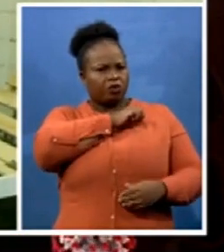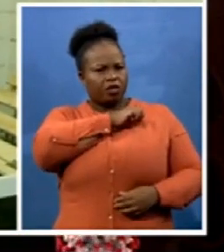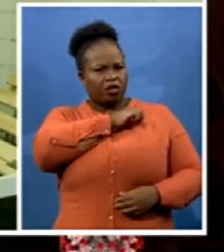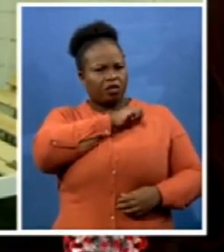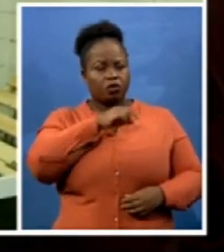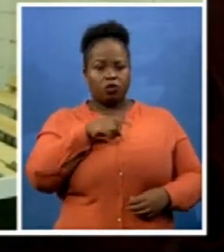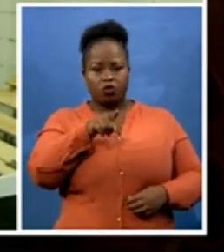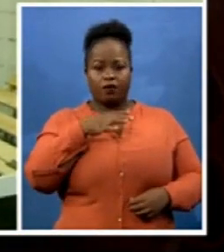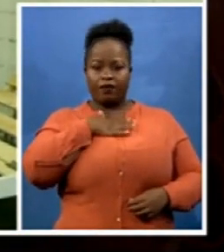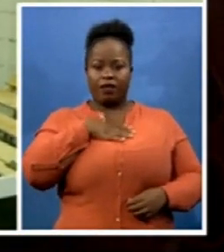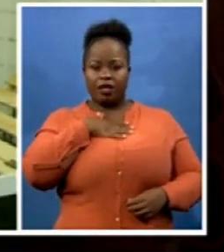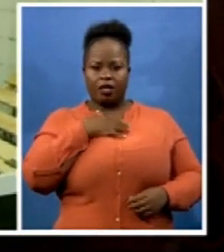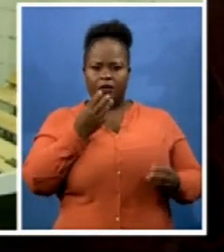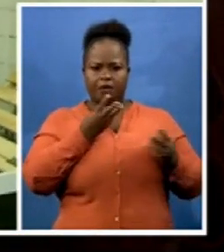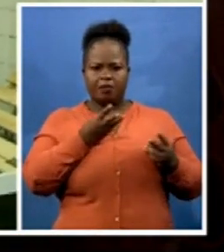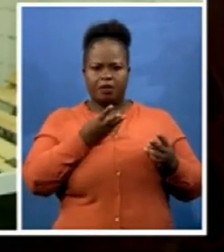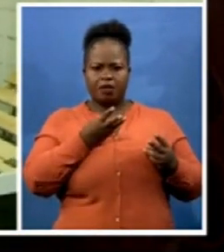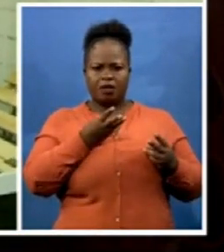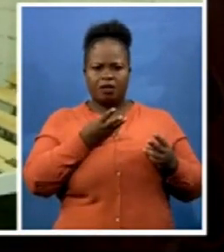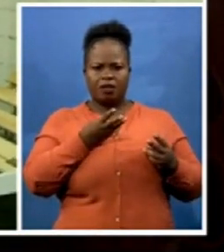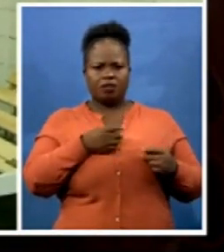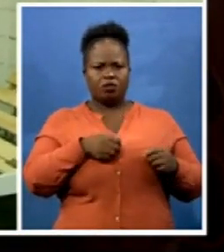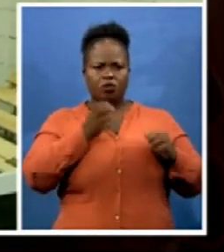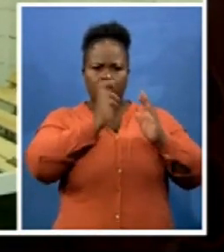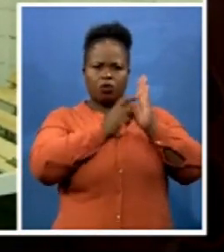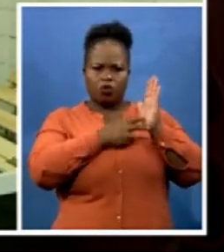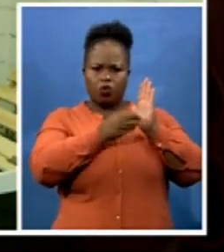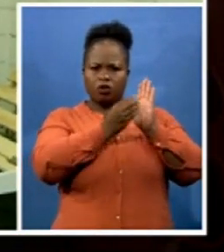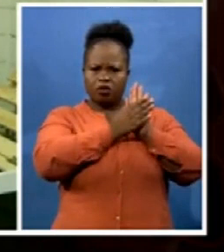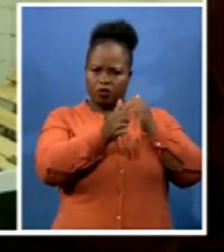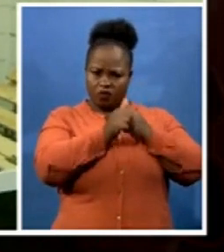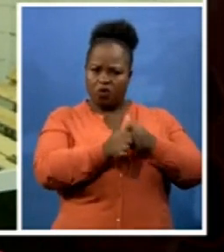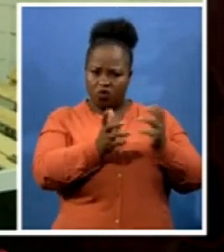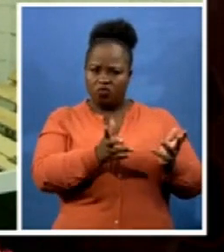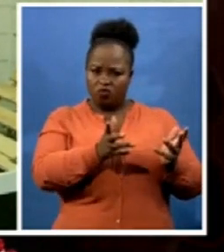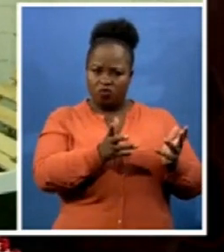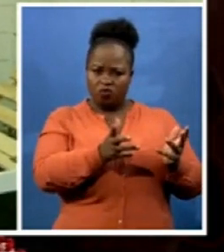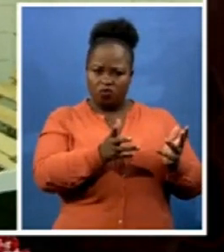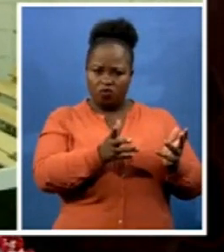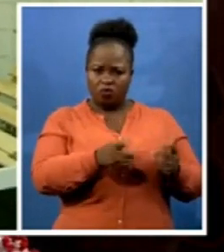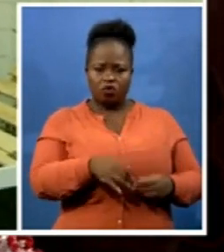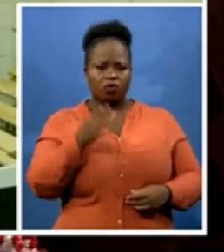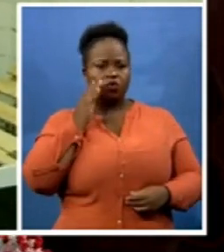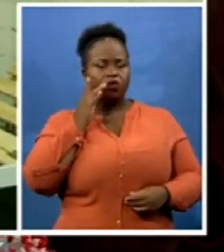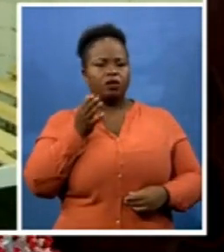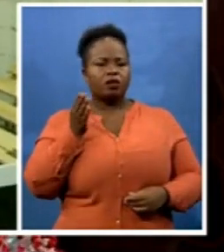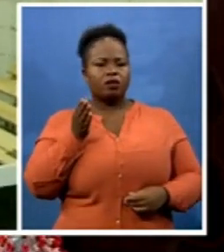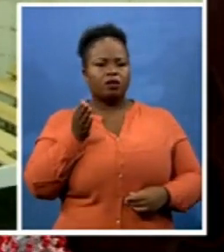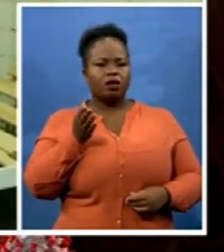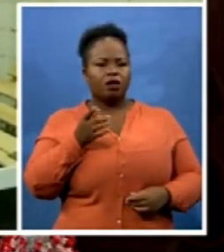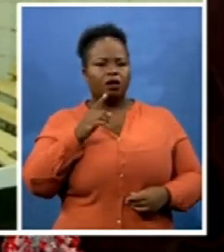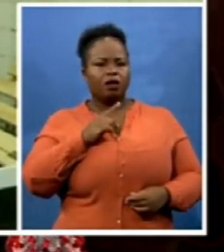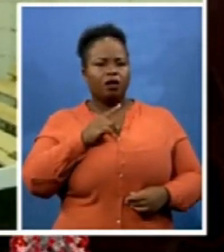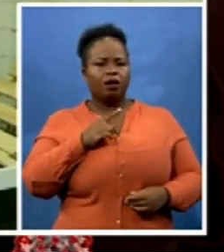the protocols required for this lockdown as we head towards